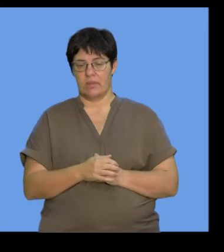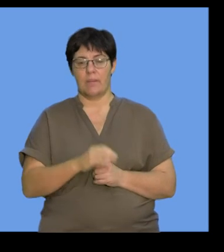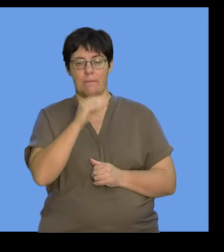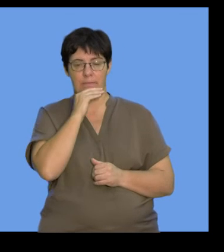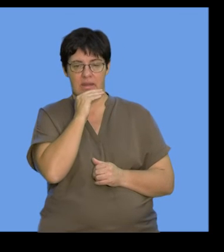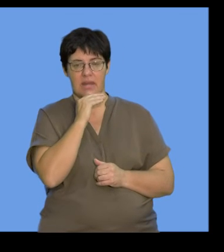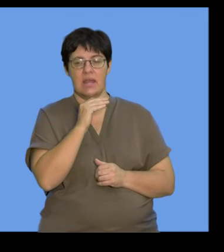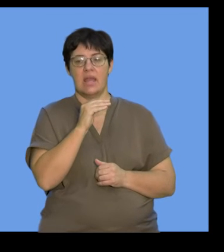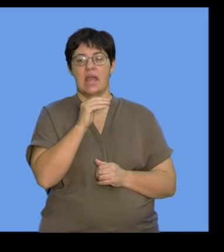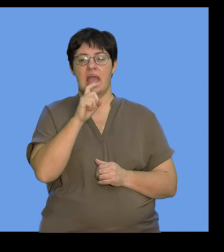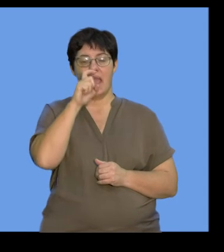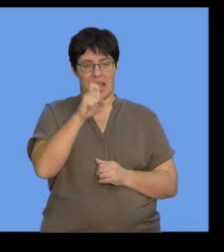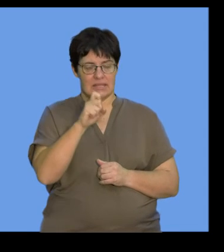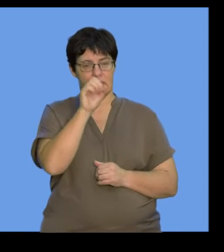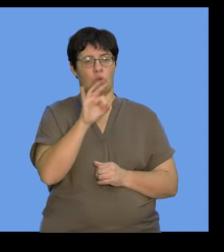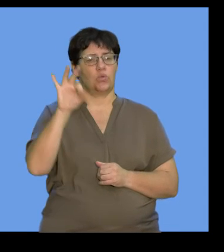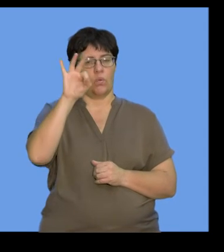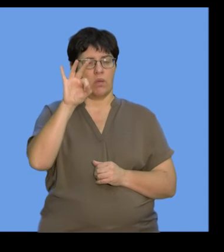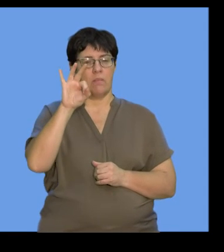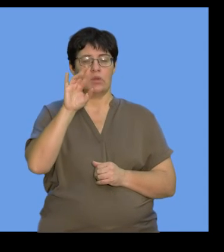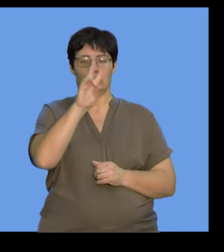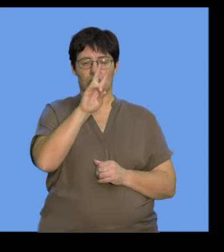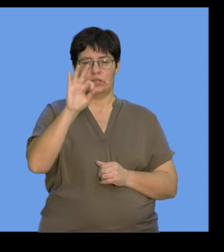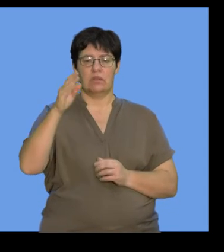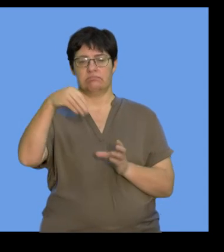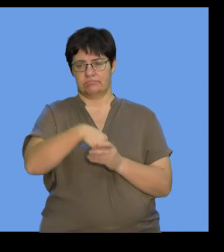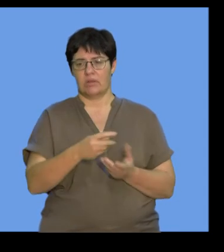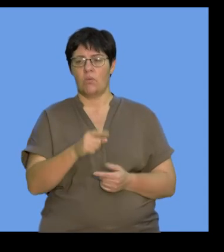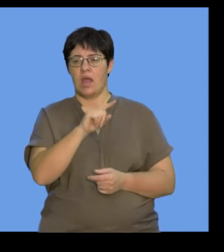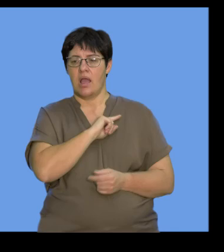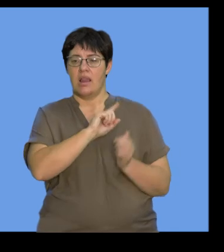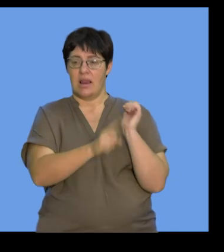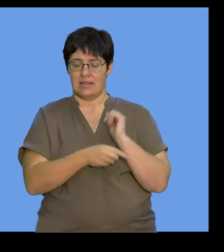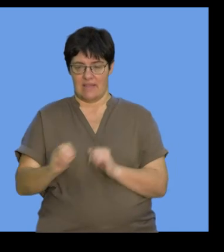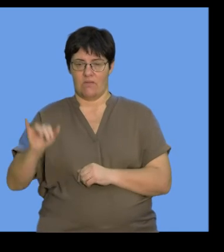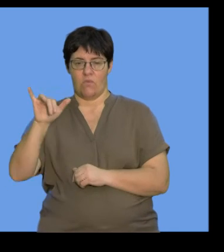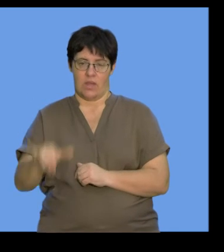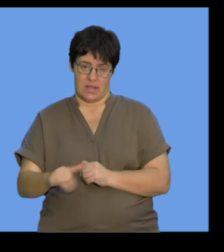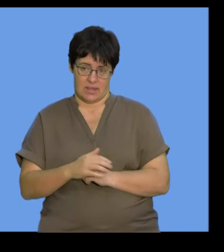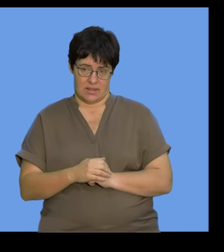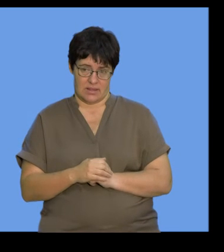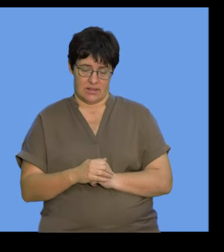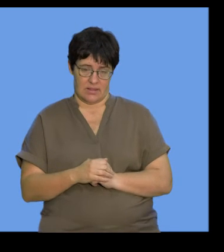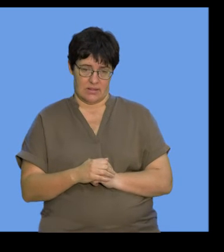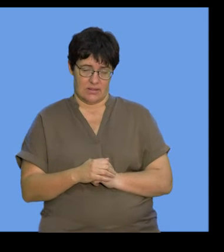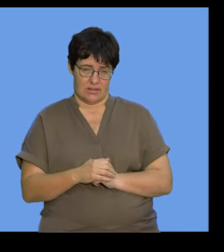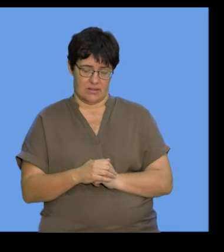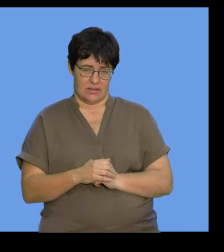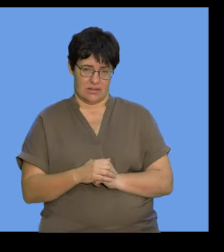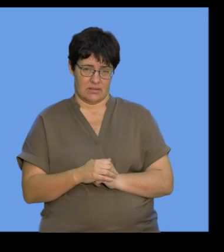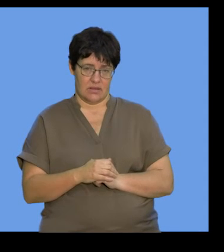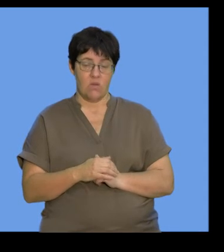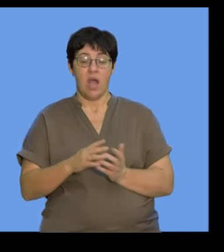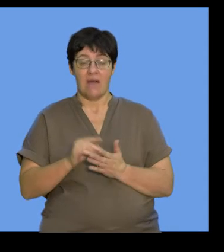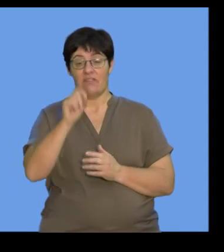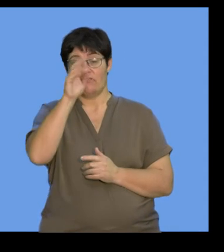becomes x cubed, and then I also need a y because the last one has a y, right? Now, remember when you're dealing